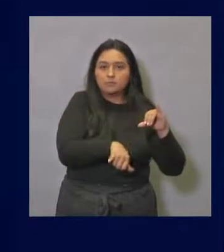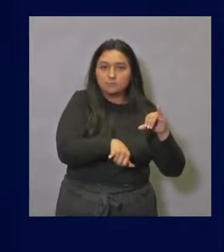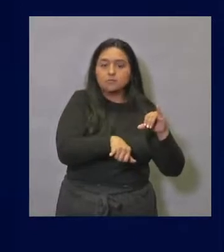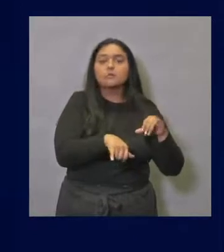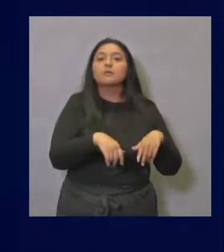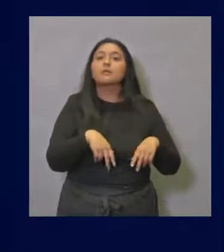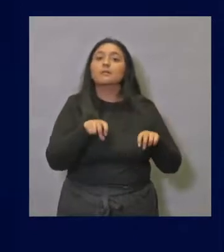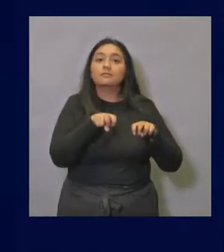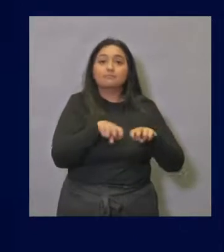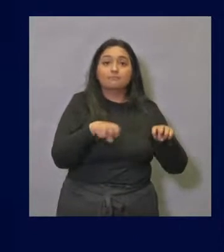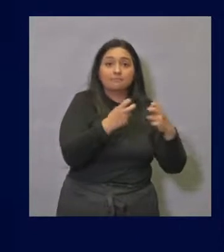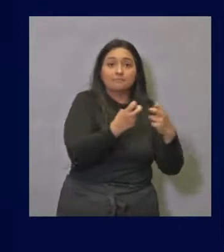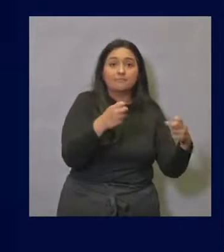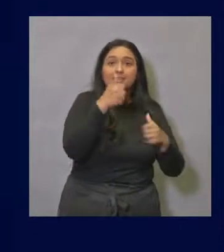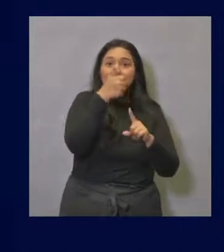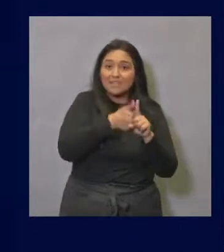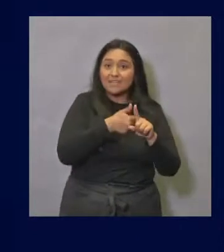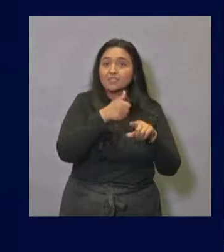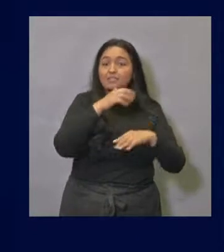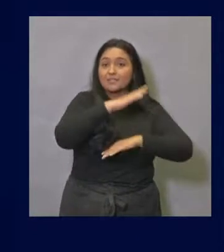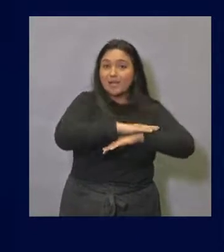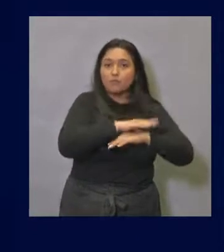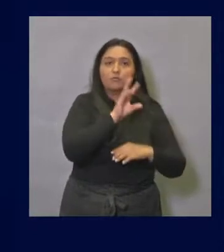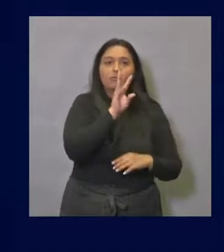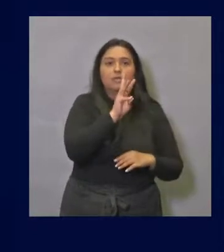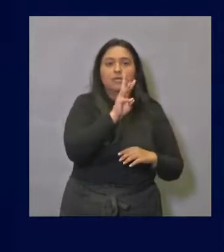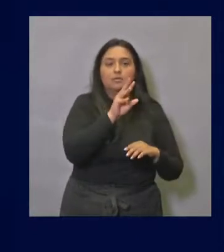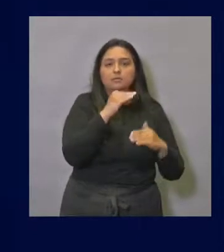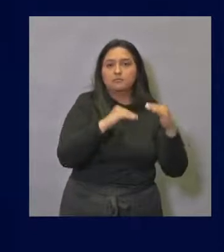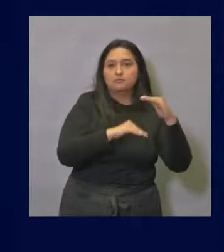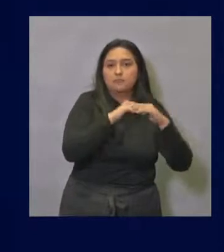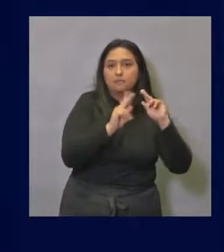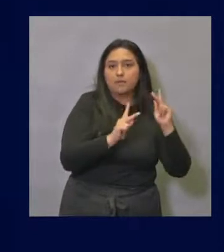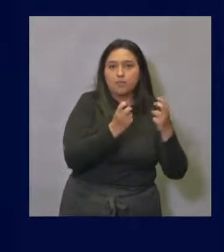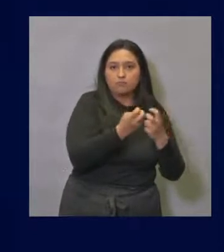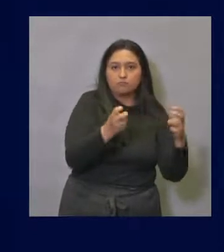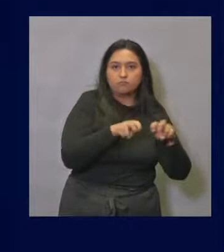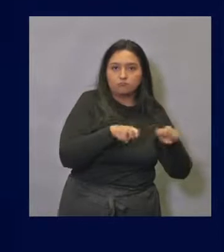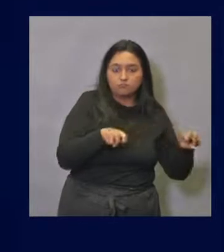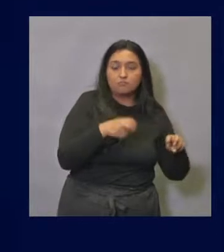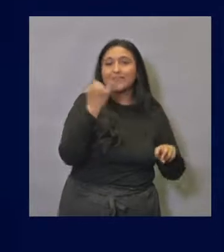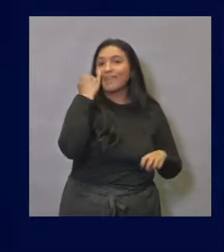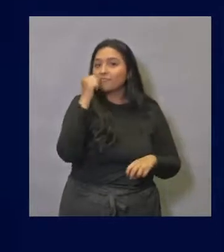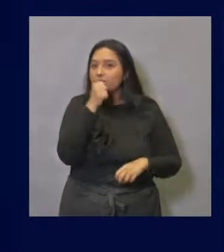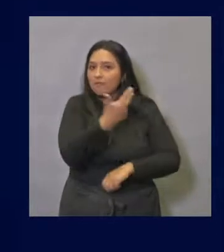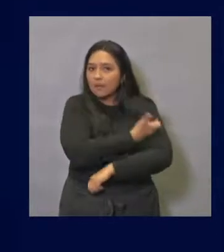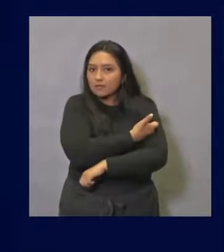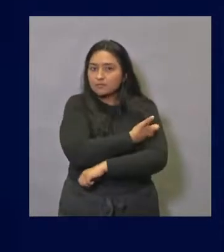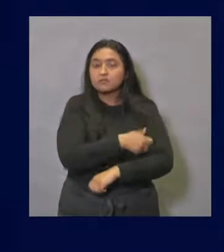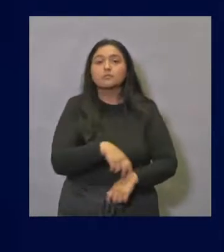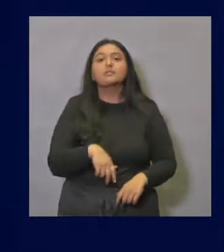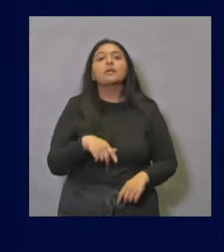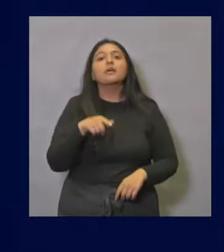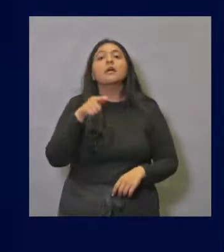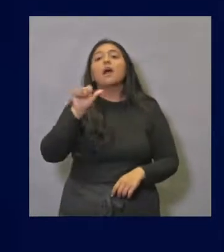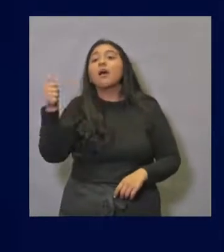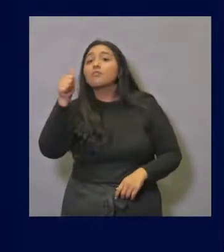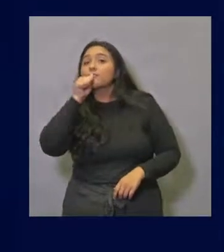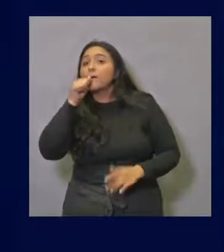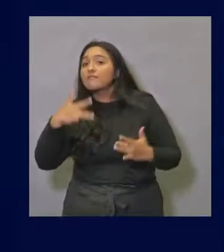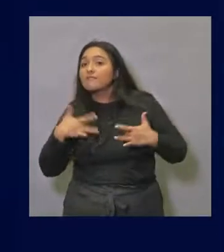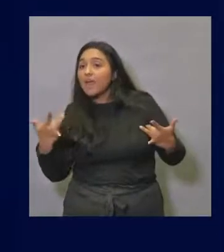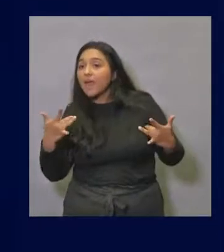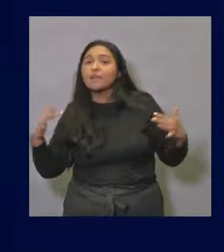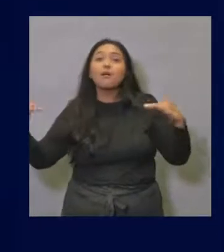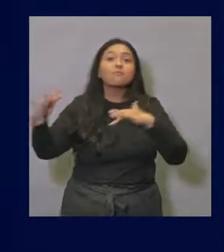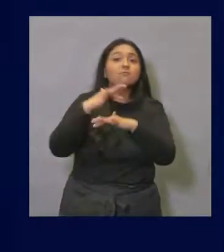table, again, for guests that are not vaccinated. And there can be no intermingling of multiple private events. For